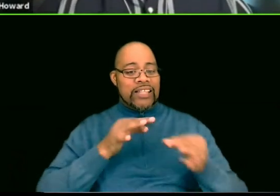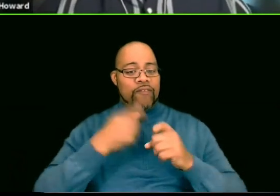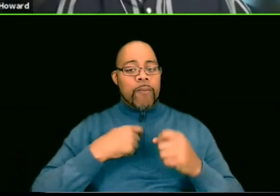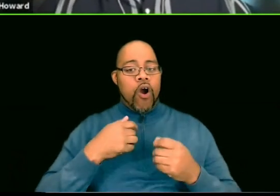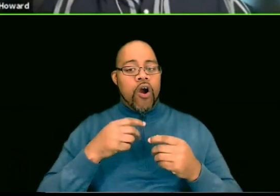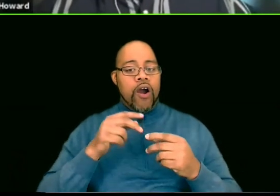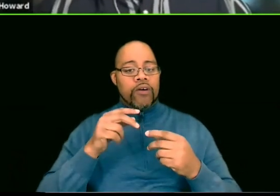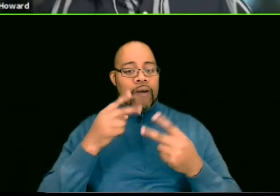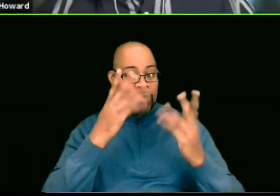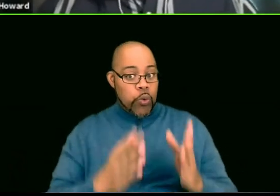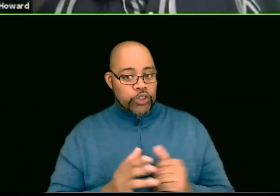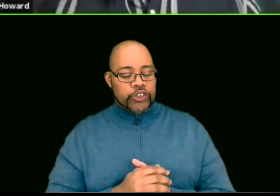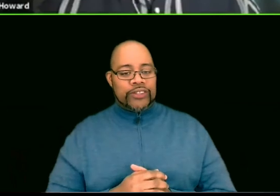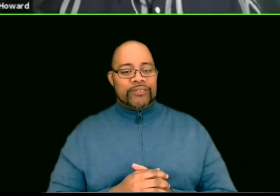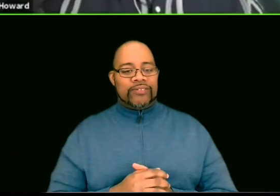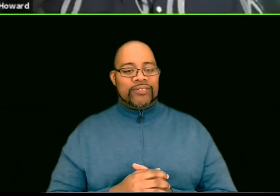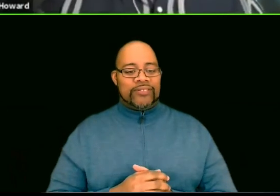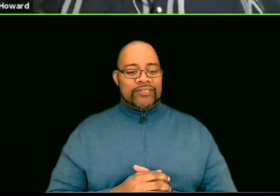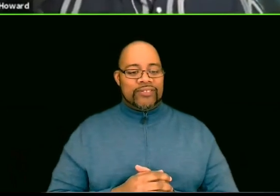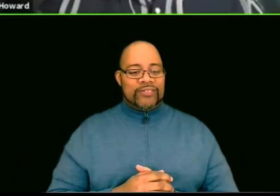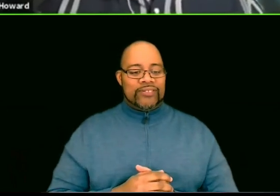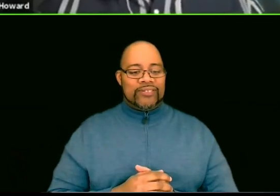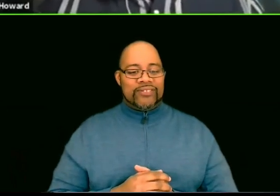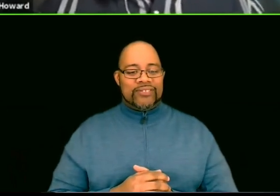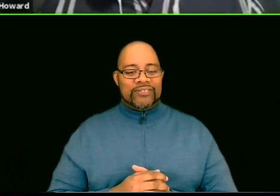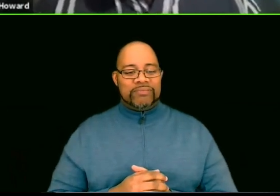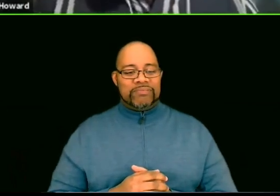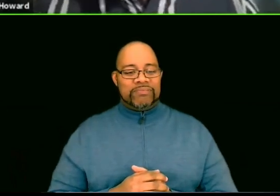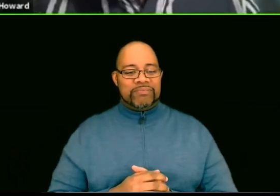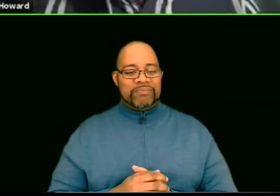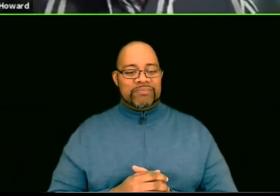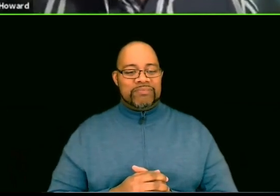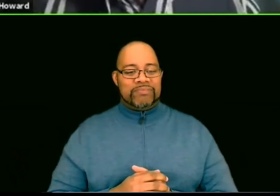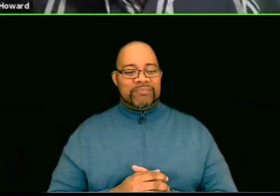DEI definition from our viewers. And